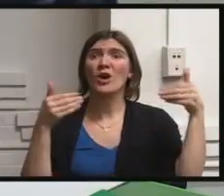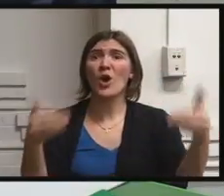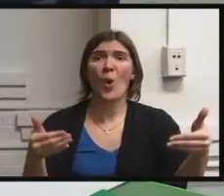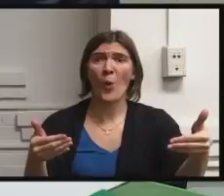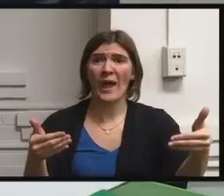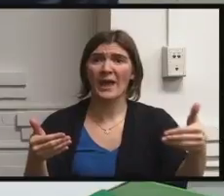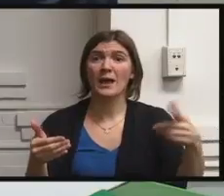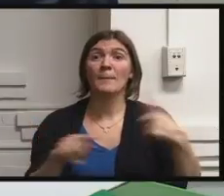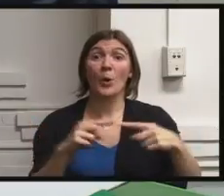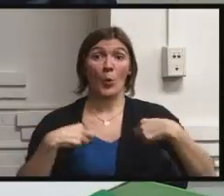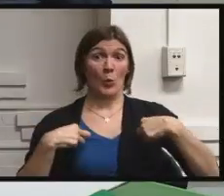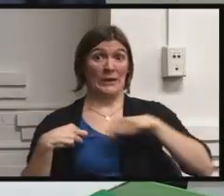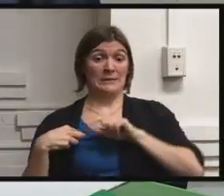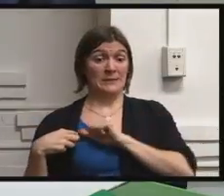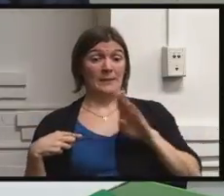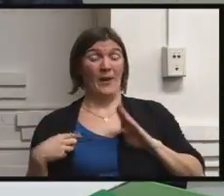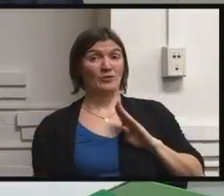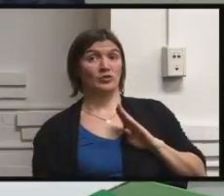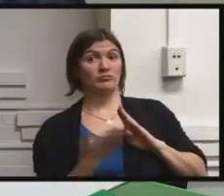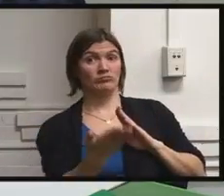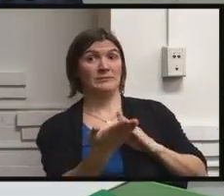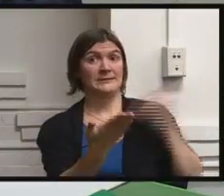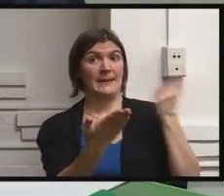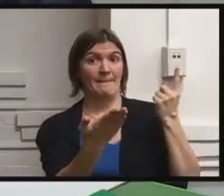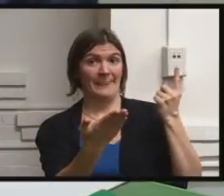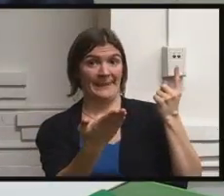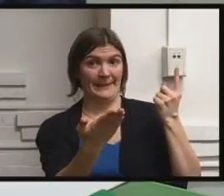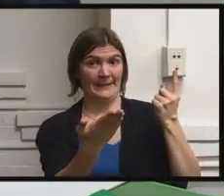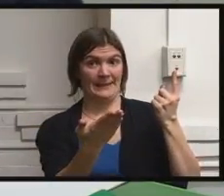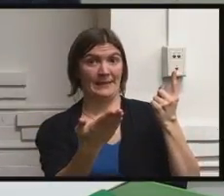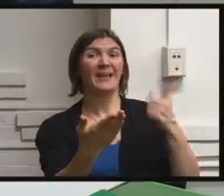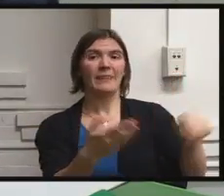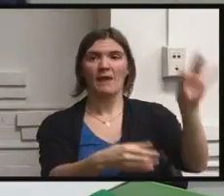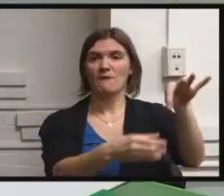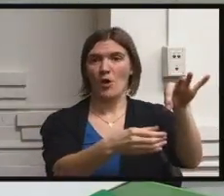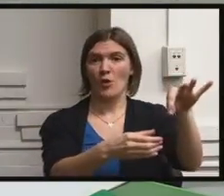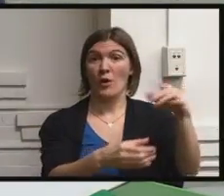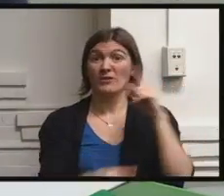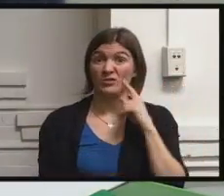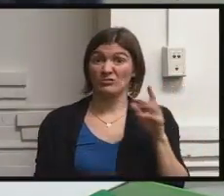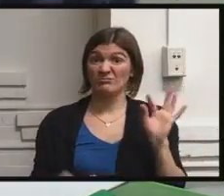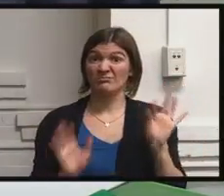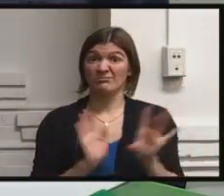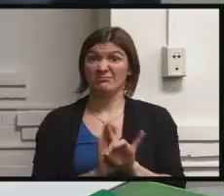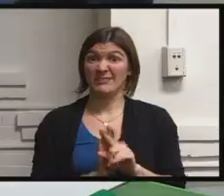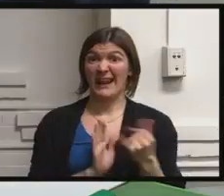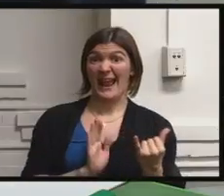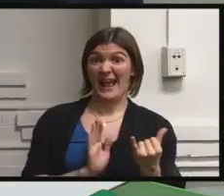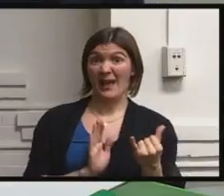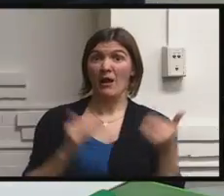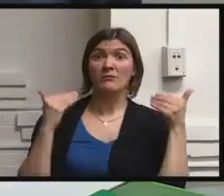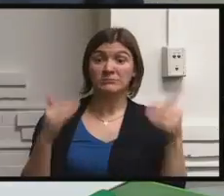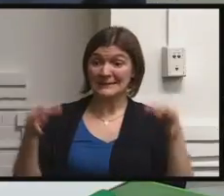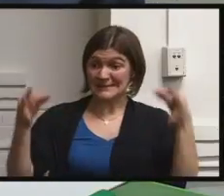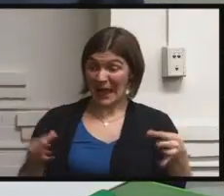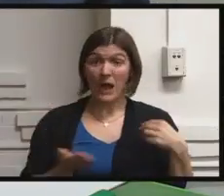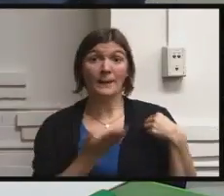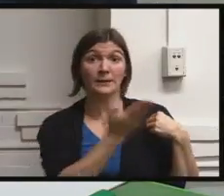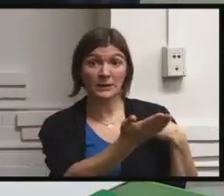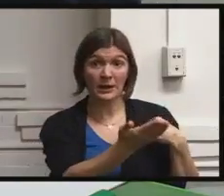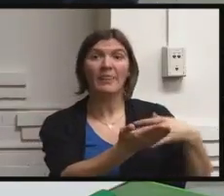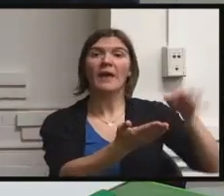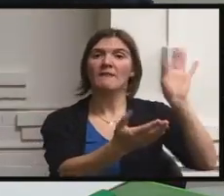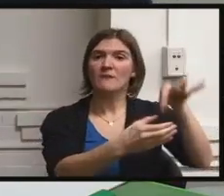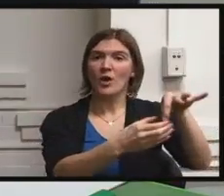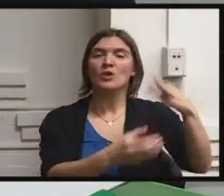we have to come up, I think we have to come up with something first, pretty quickly, and just make a decision. And